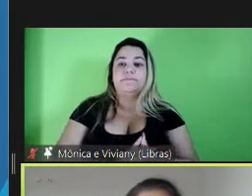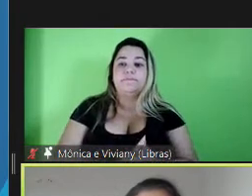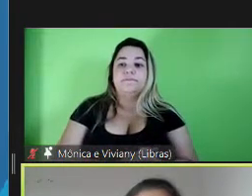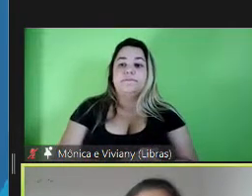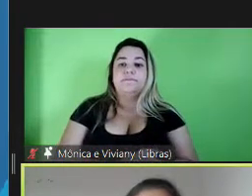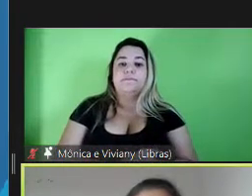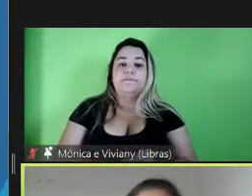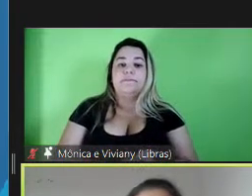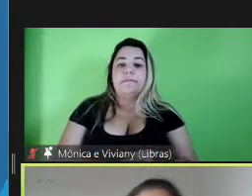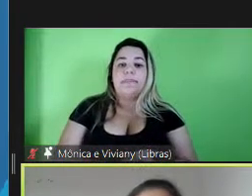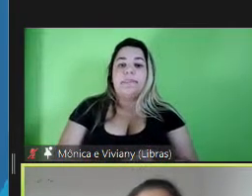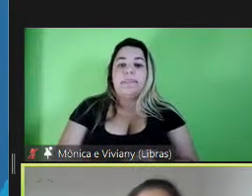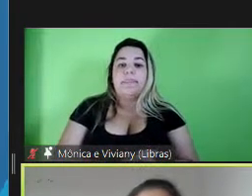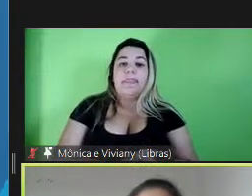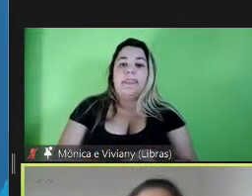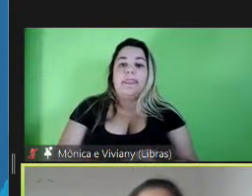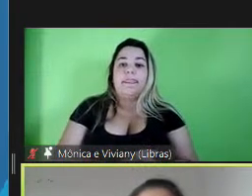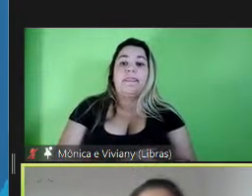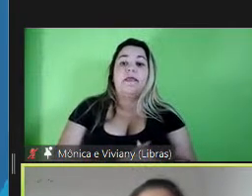Next slide.